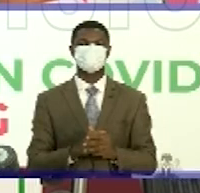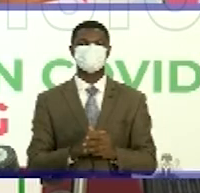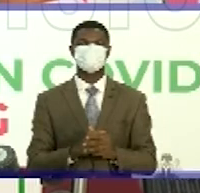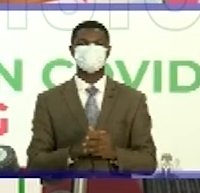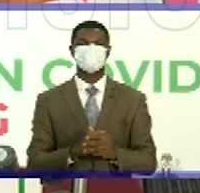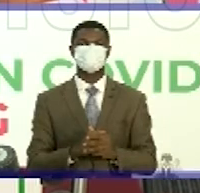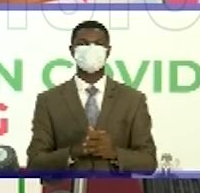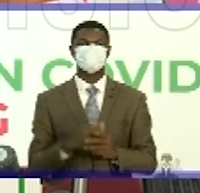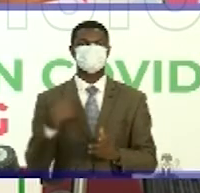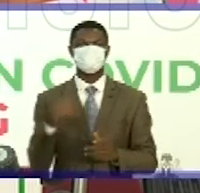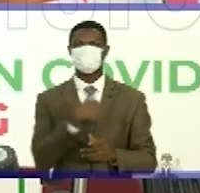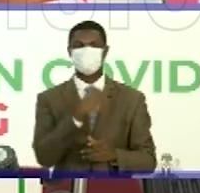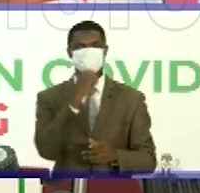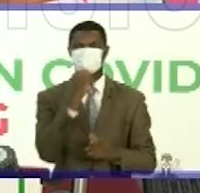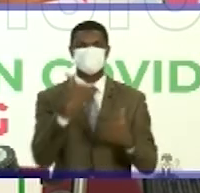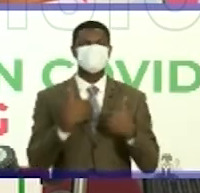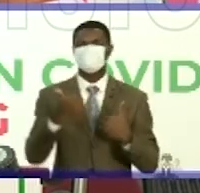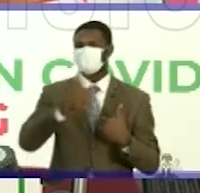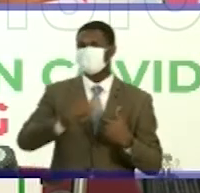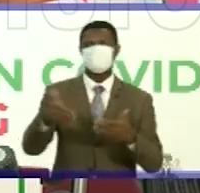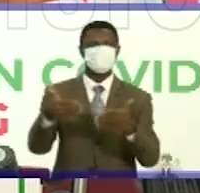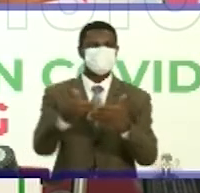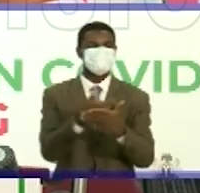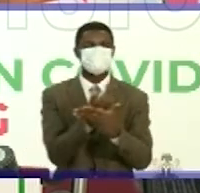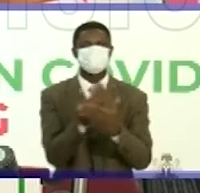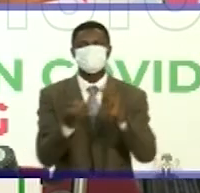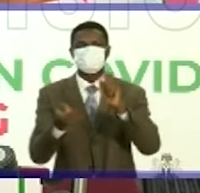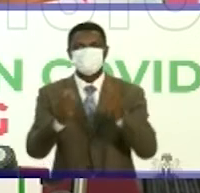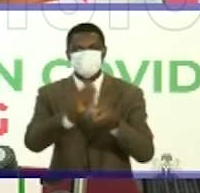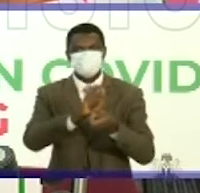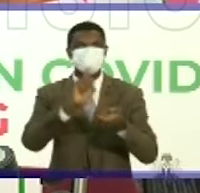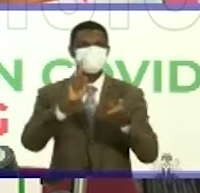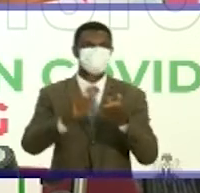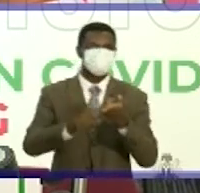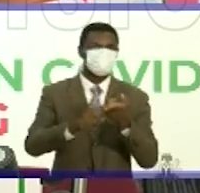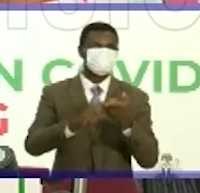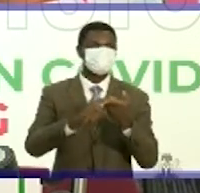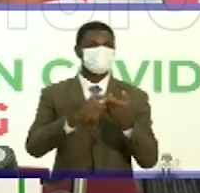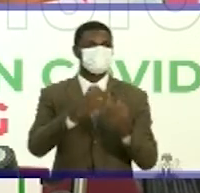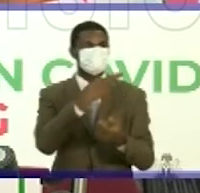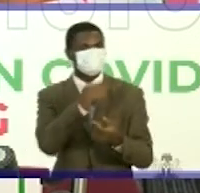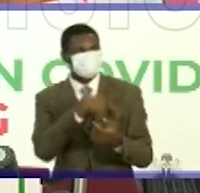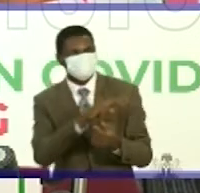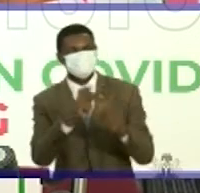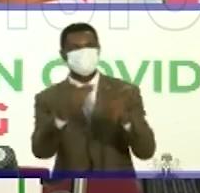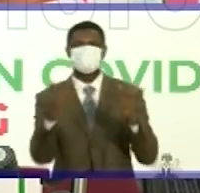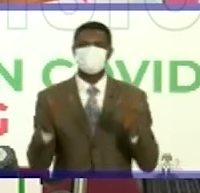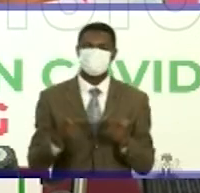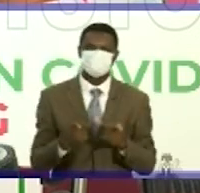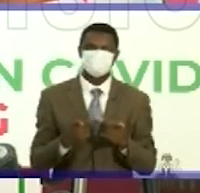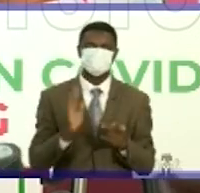There are no new changes to places of worship. Our policy remains the